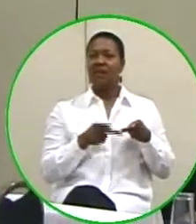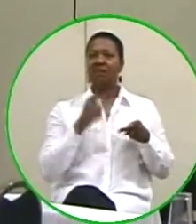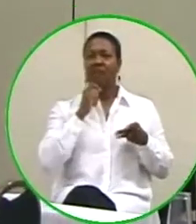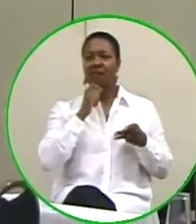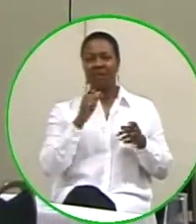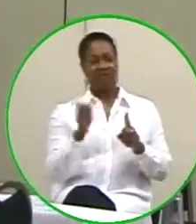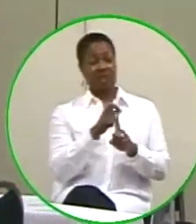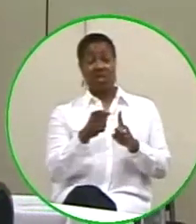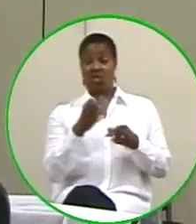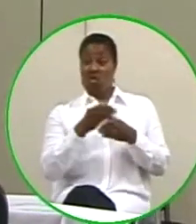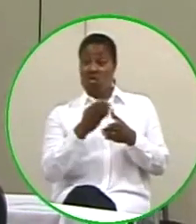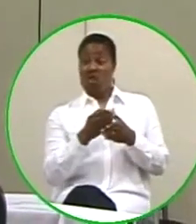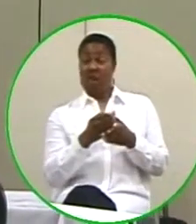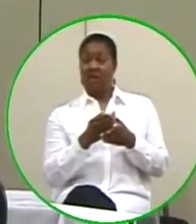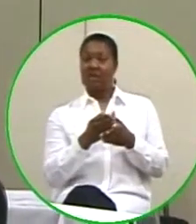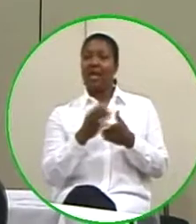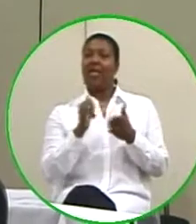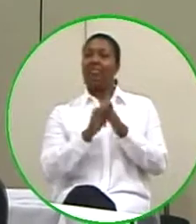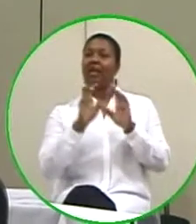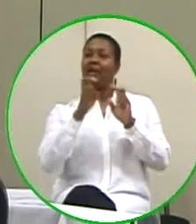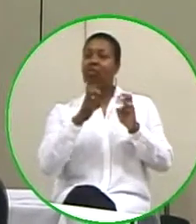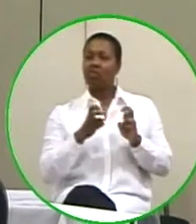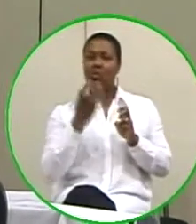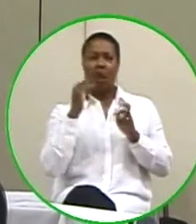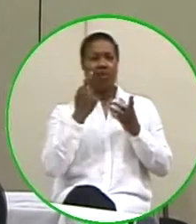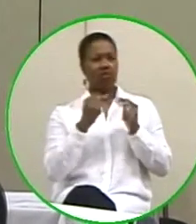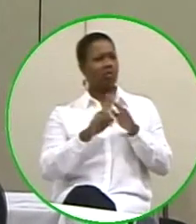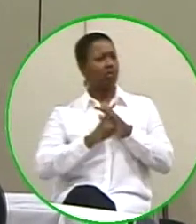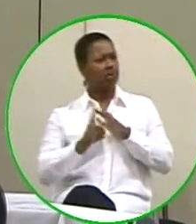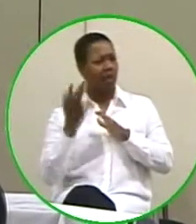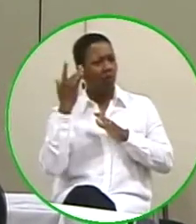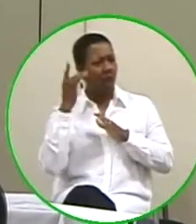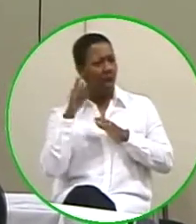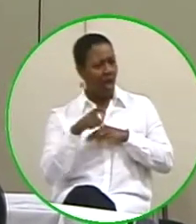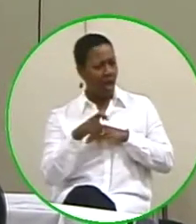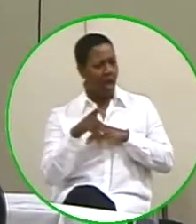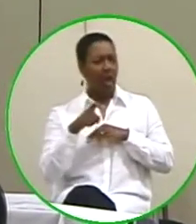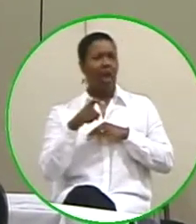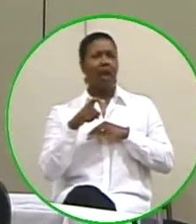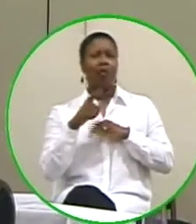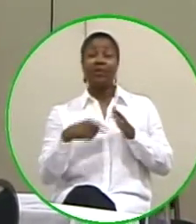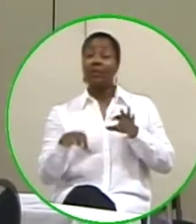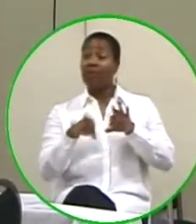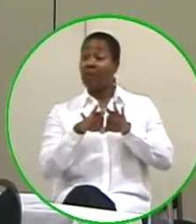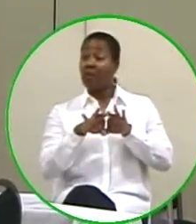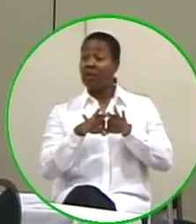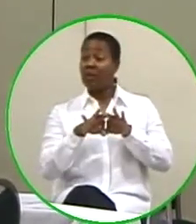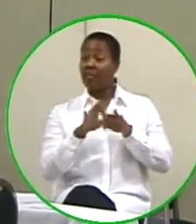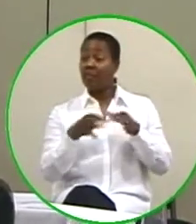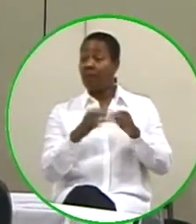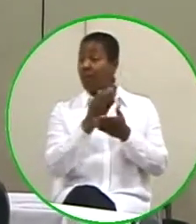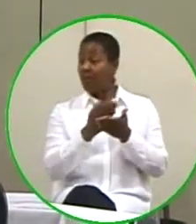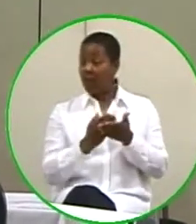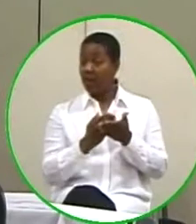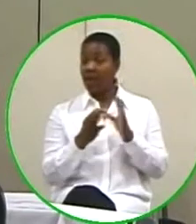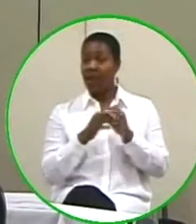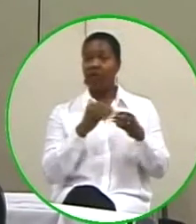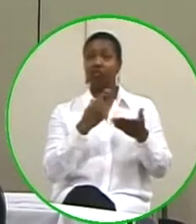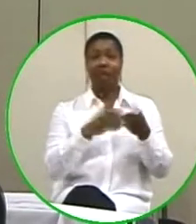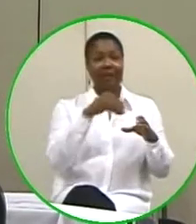is, you have to look at that issue of why are they trying to escape, because the core components around